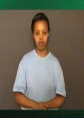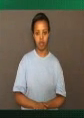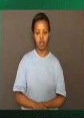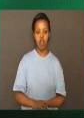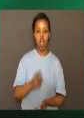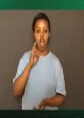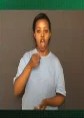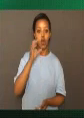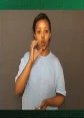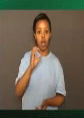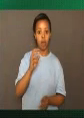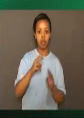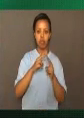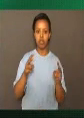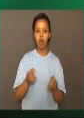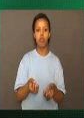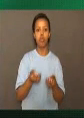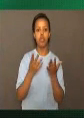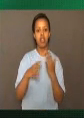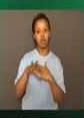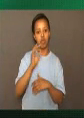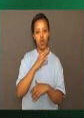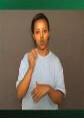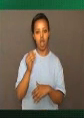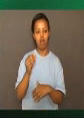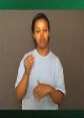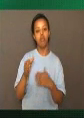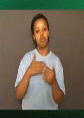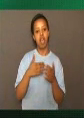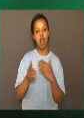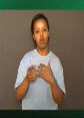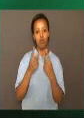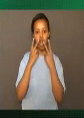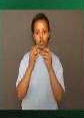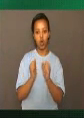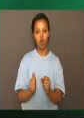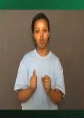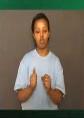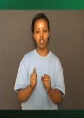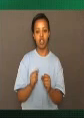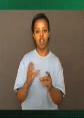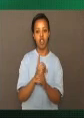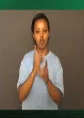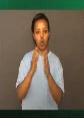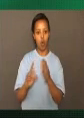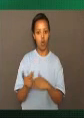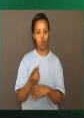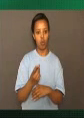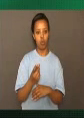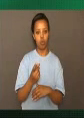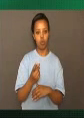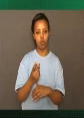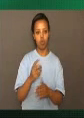Hydrocarbons are very common and familiar organic compounds. Gasoline is